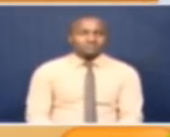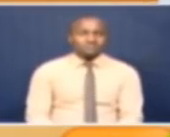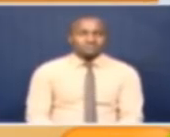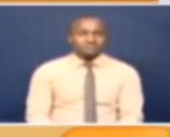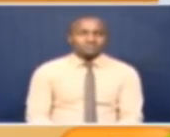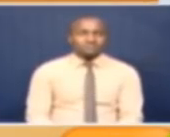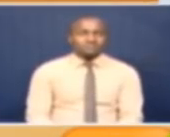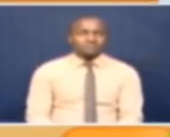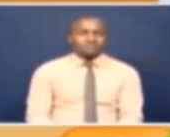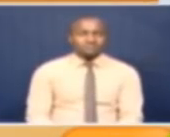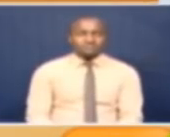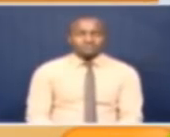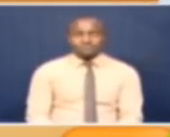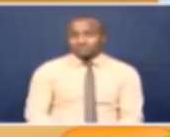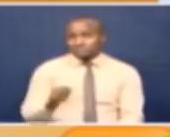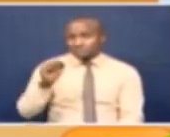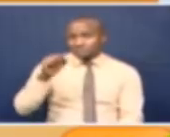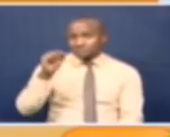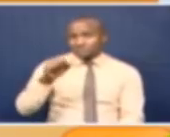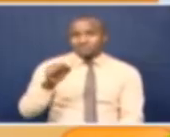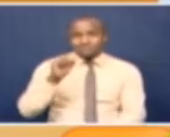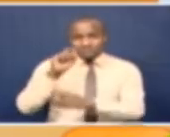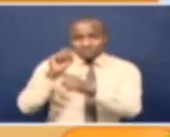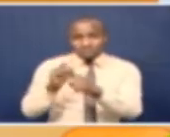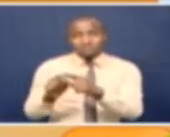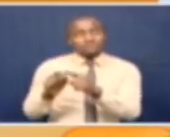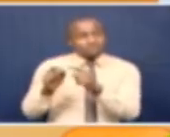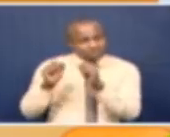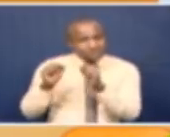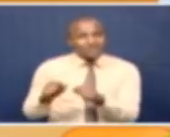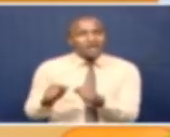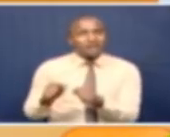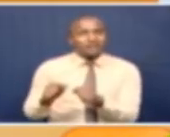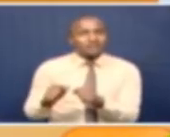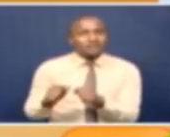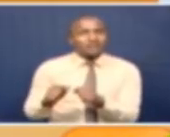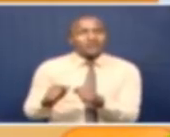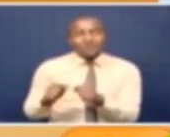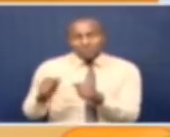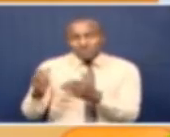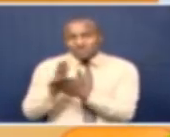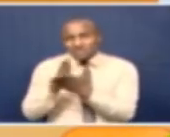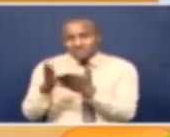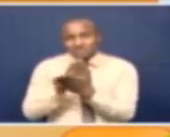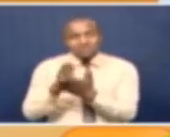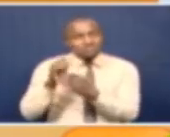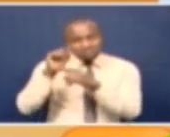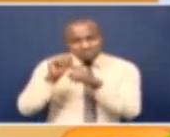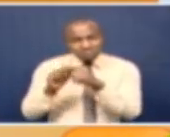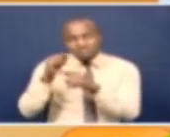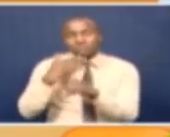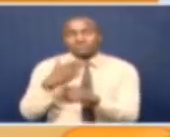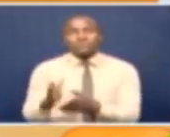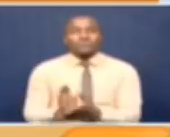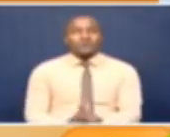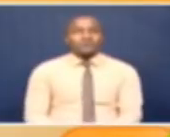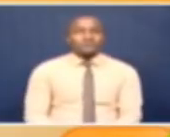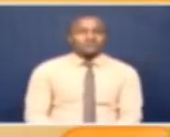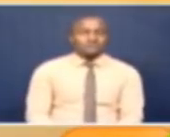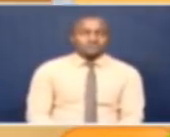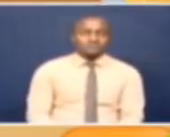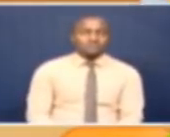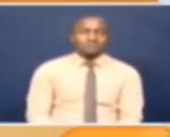from Kapenguria, you say, yes, Nusumkate is the way. We all need peace. We do not want a divided Kenya.